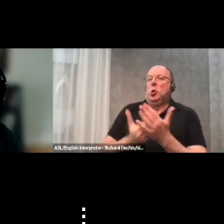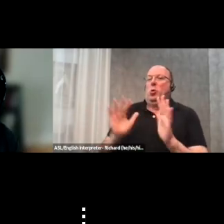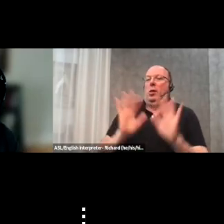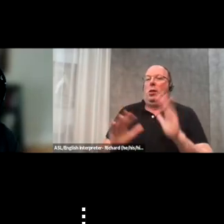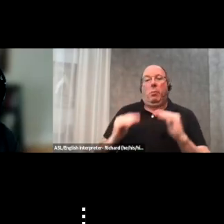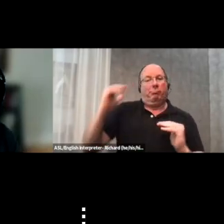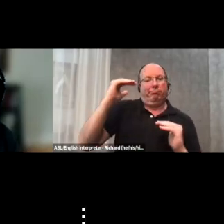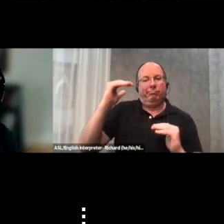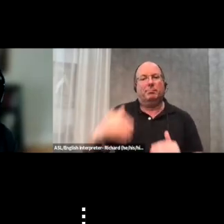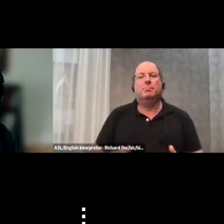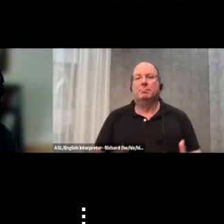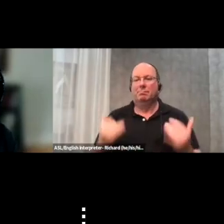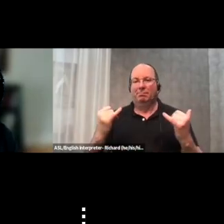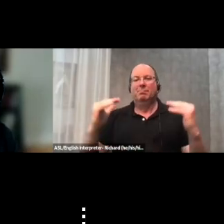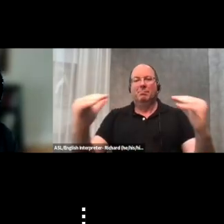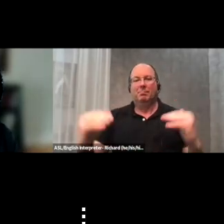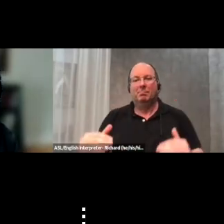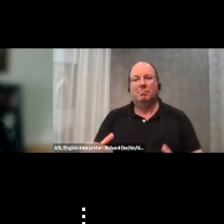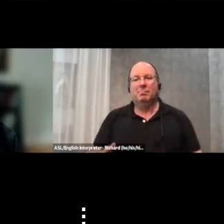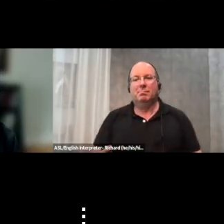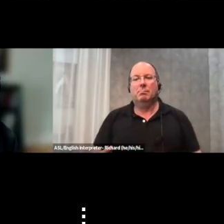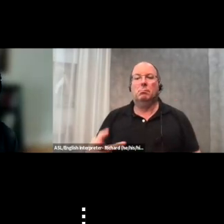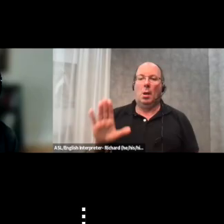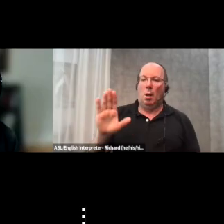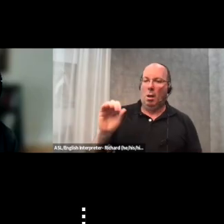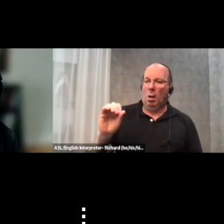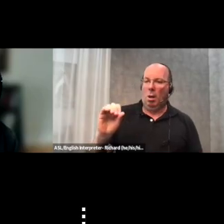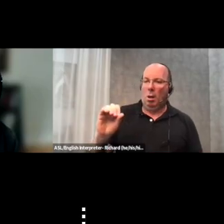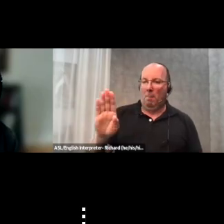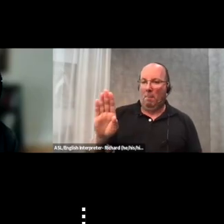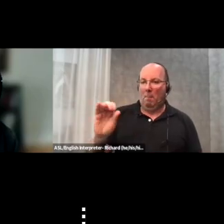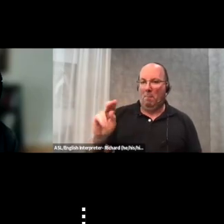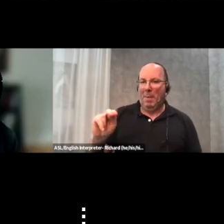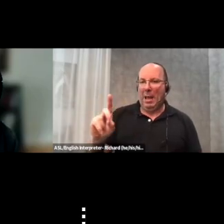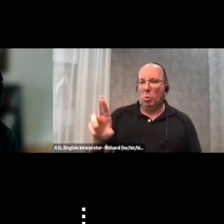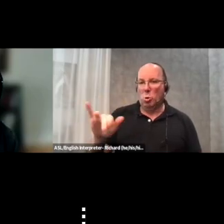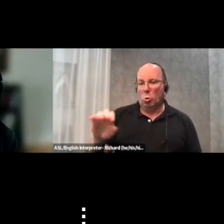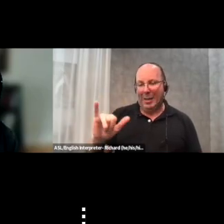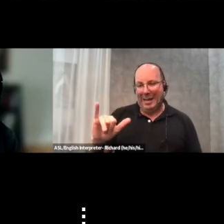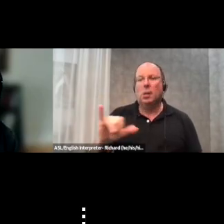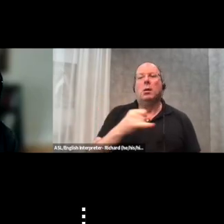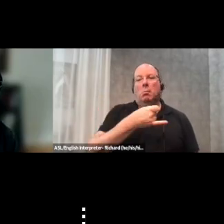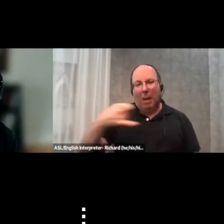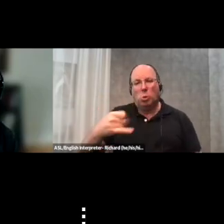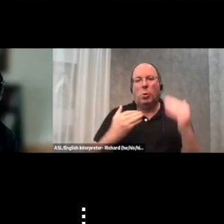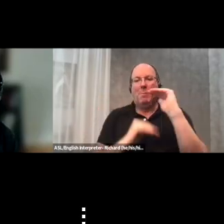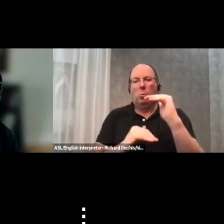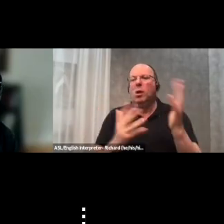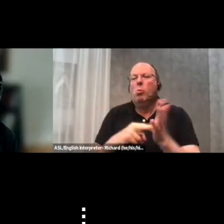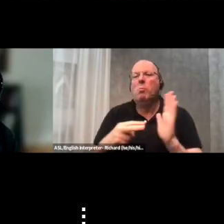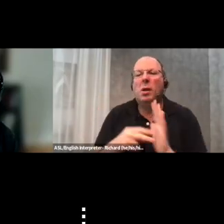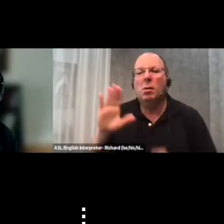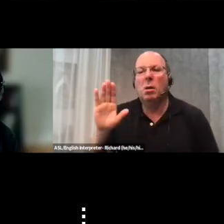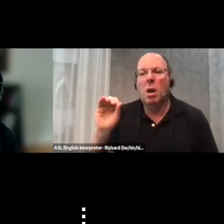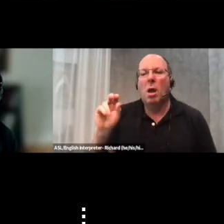Okay, so let's move on to boundaries. So who wants to tell me what are